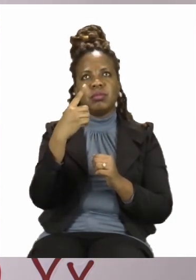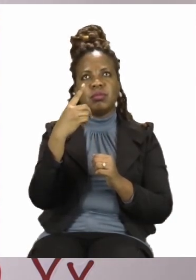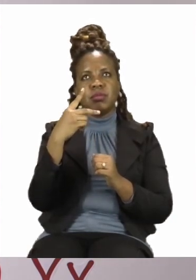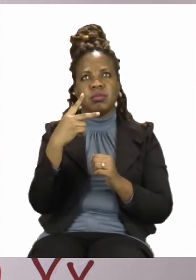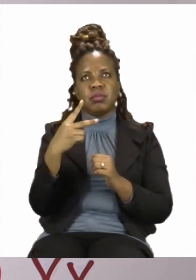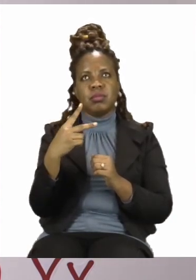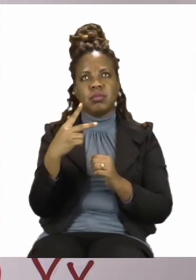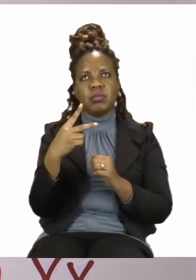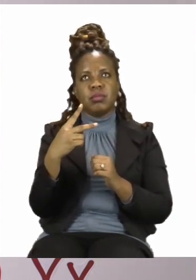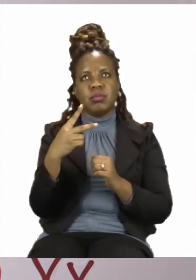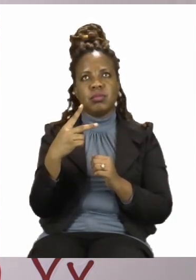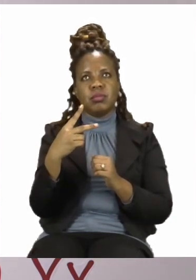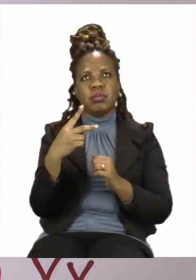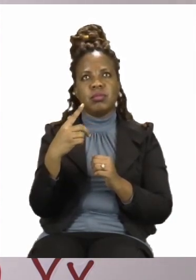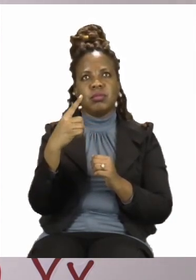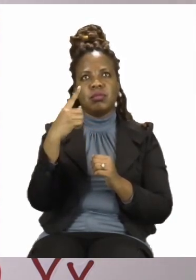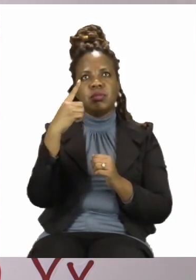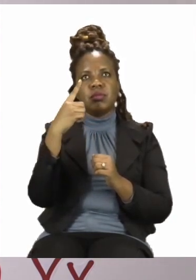1, 2,